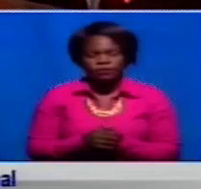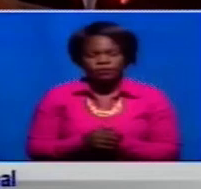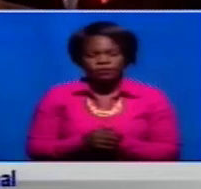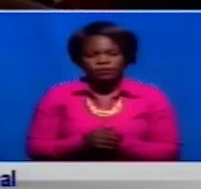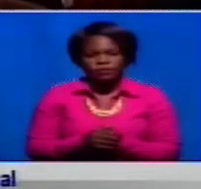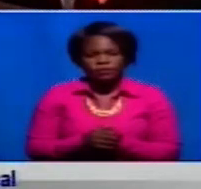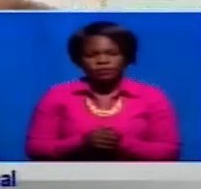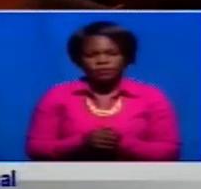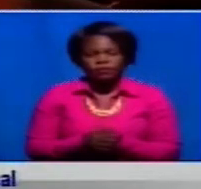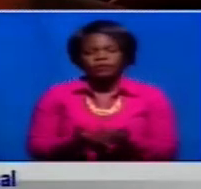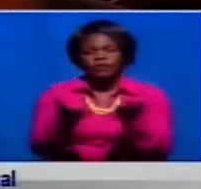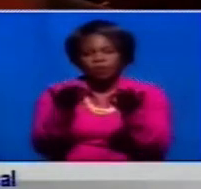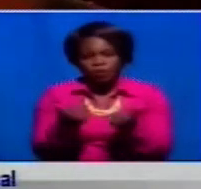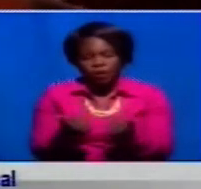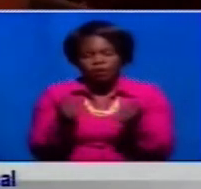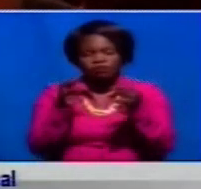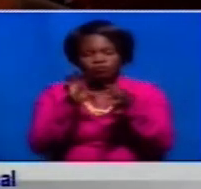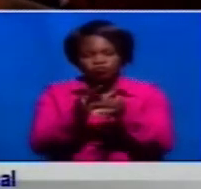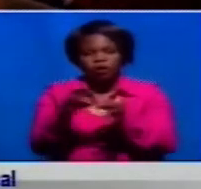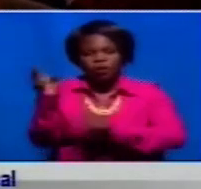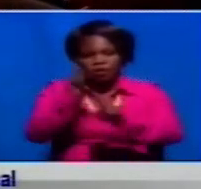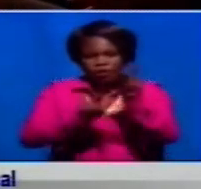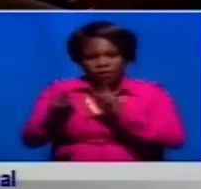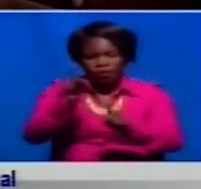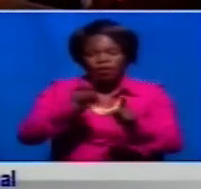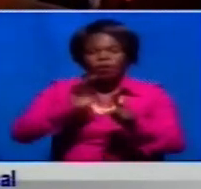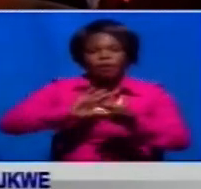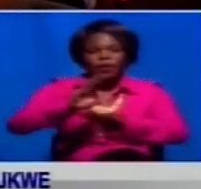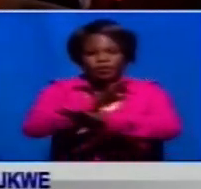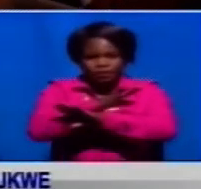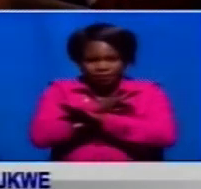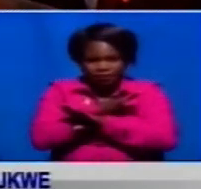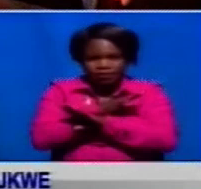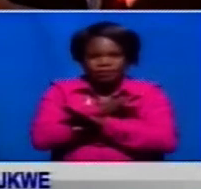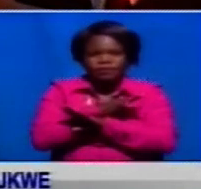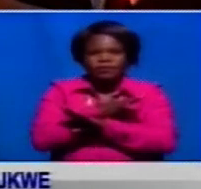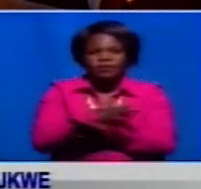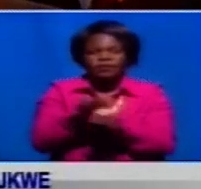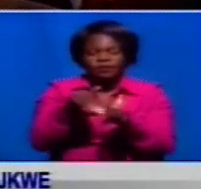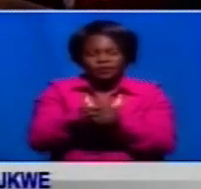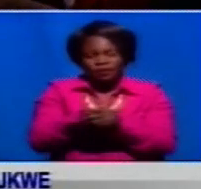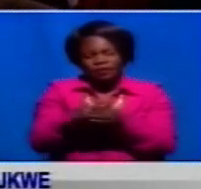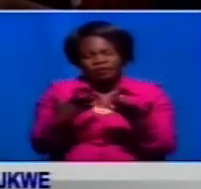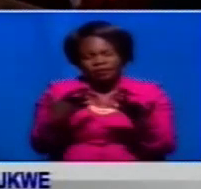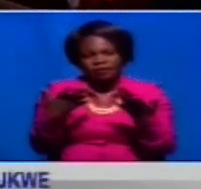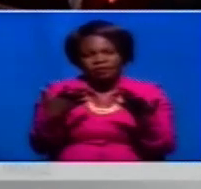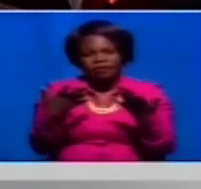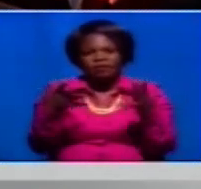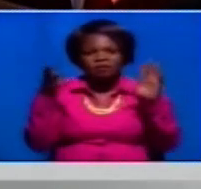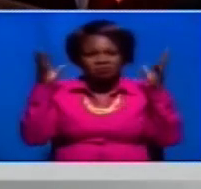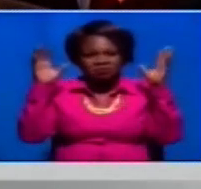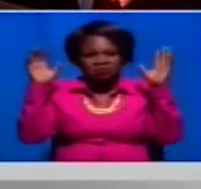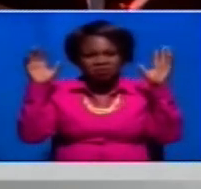And to join the people of Zambia in the celebration tomorrow,